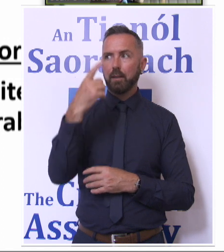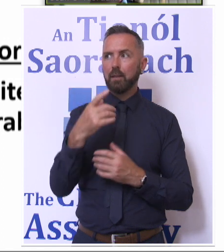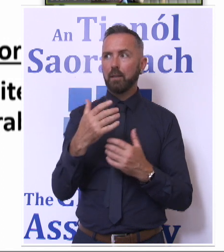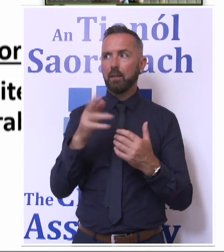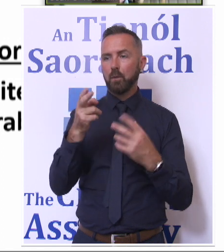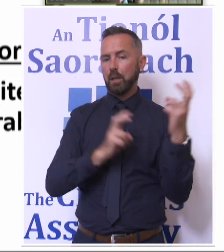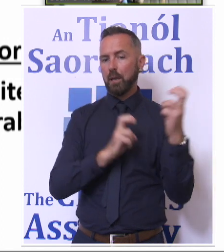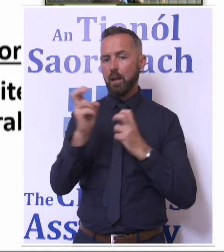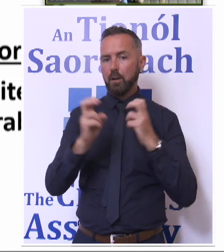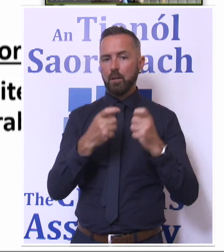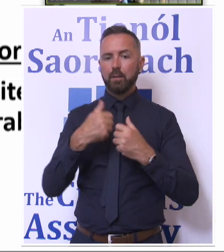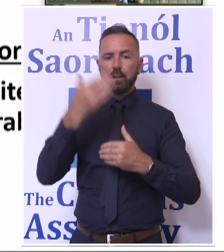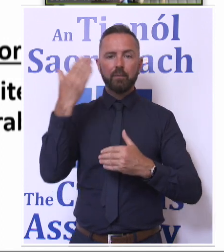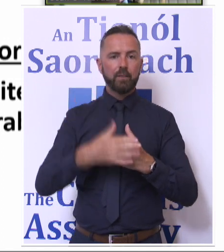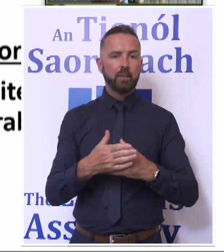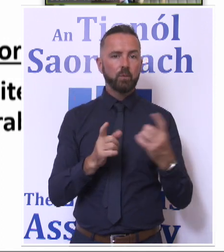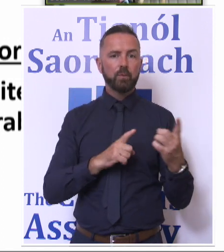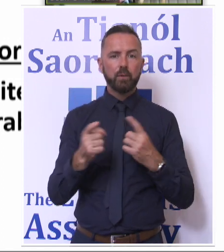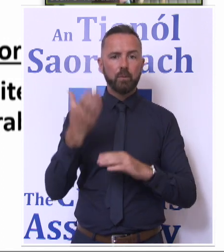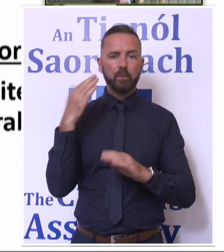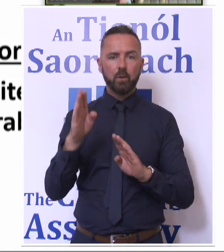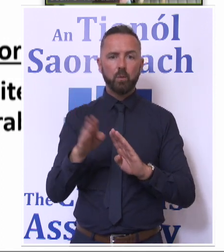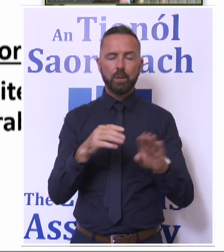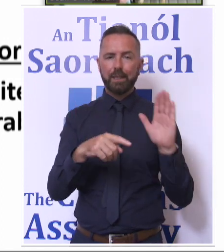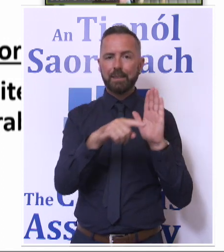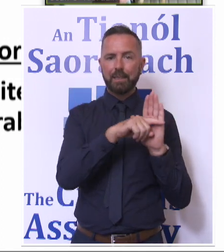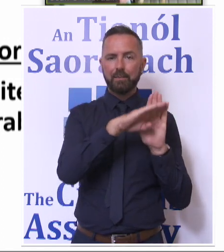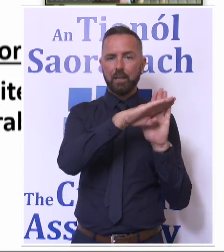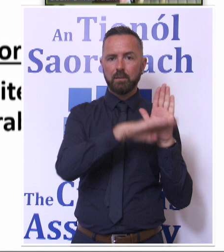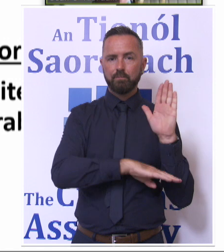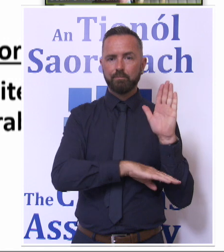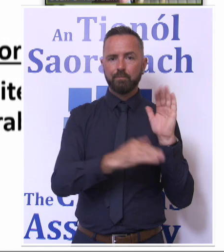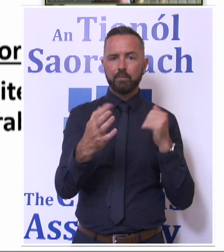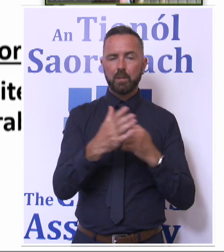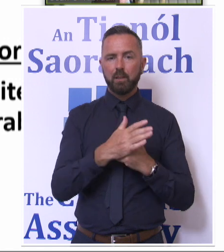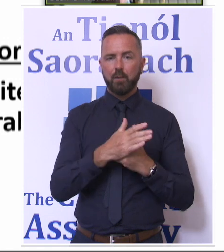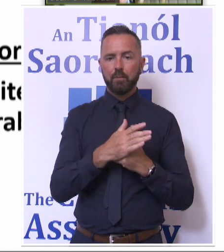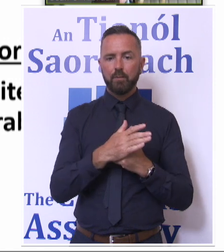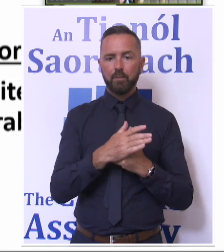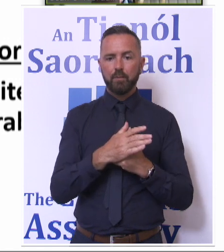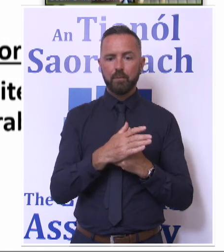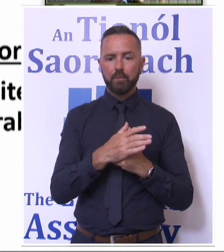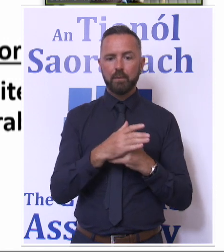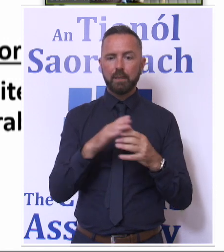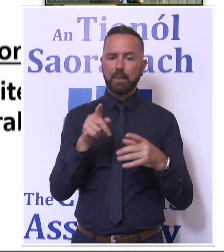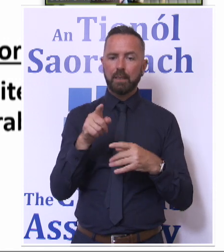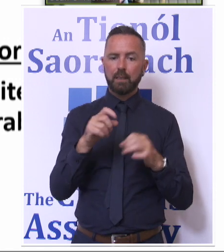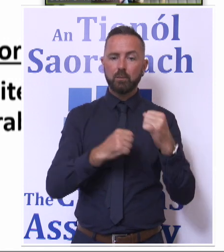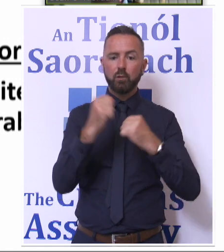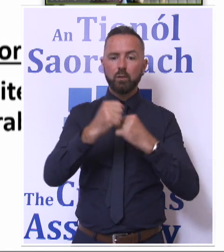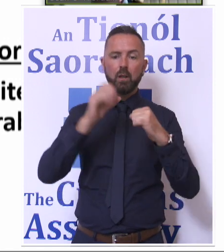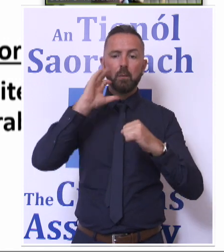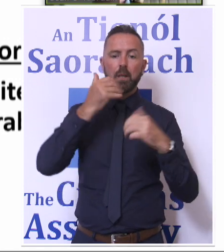arguable it's been done in some respects to the disadvantage of the overall structure, because it has